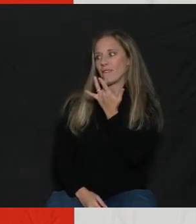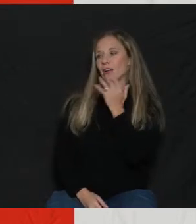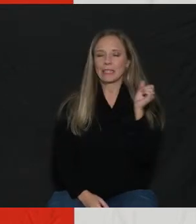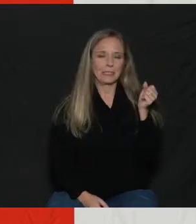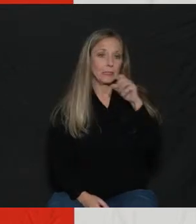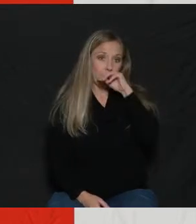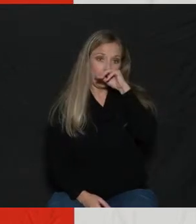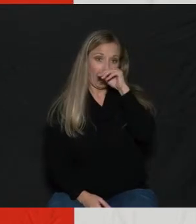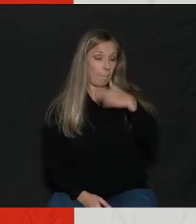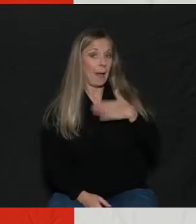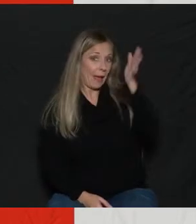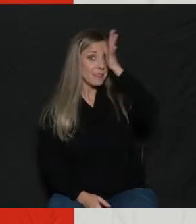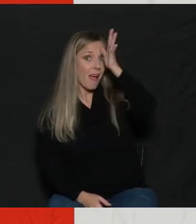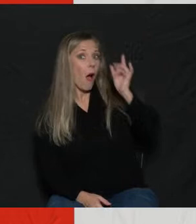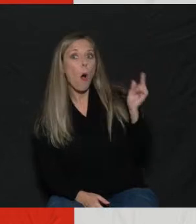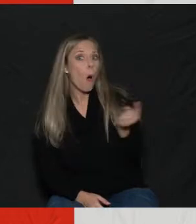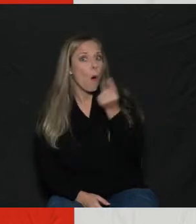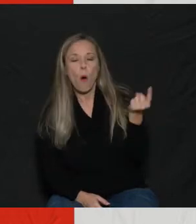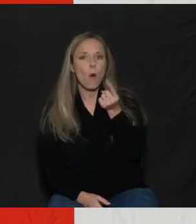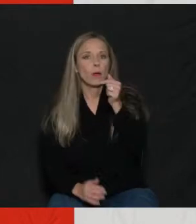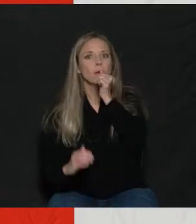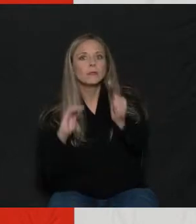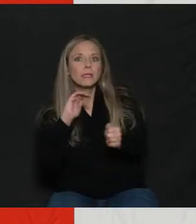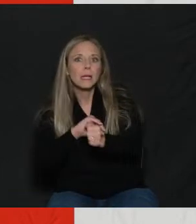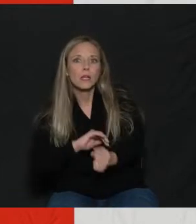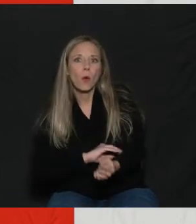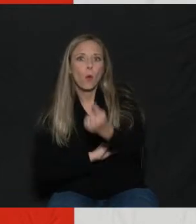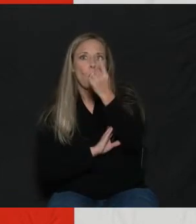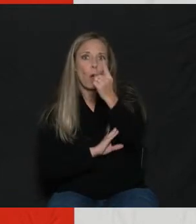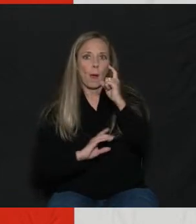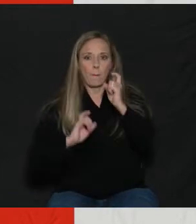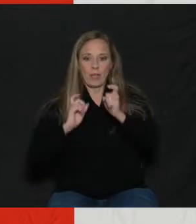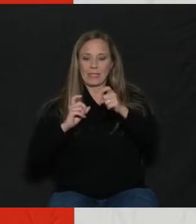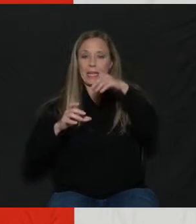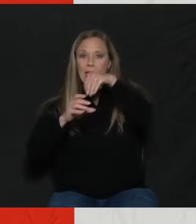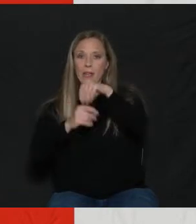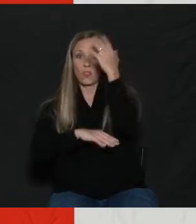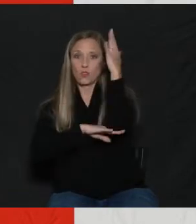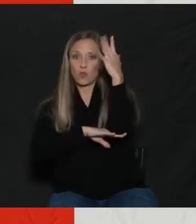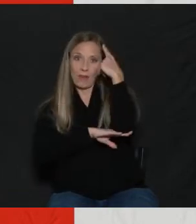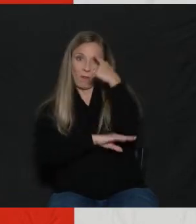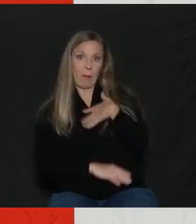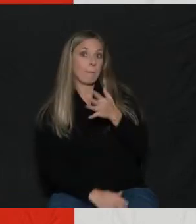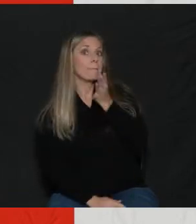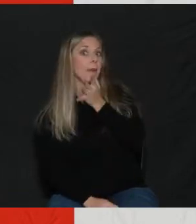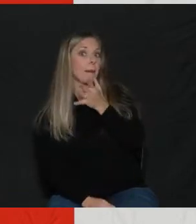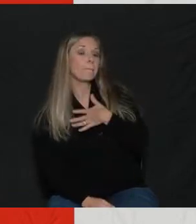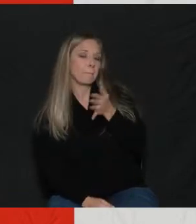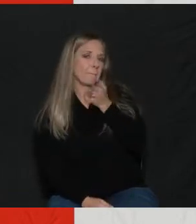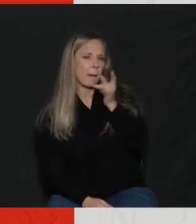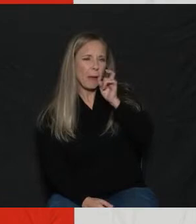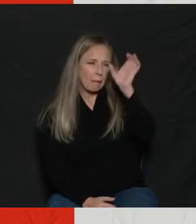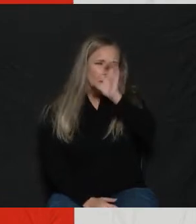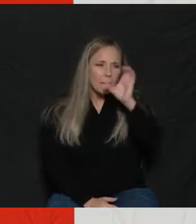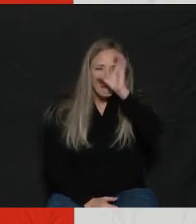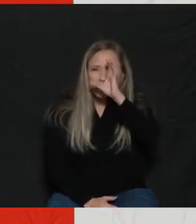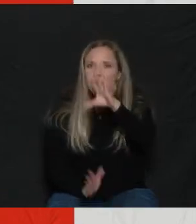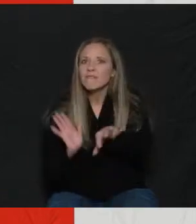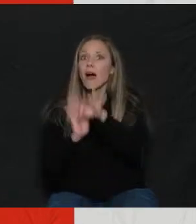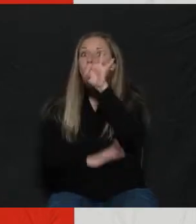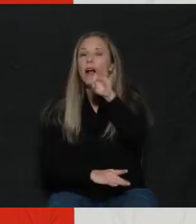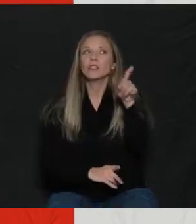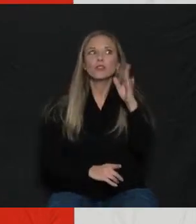my dad always hid a present in the Christmas tree for my mom, and she had to find it. And so she'd look